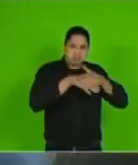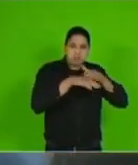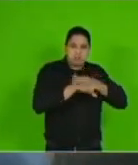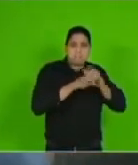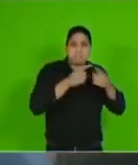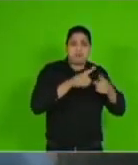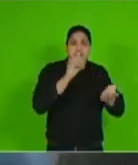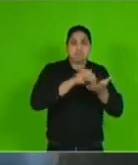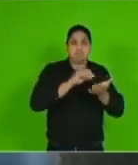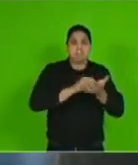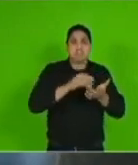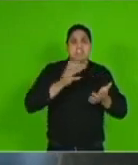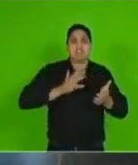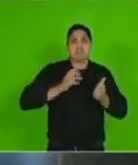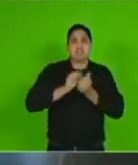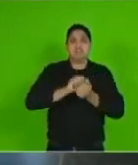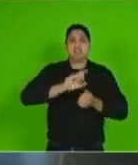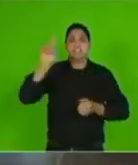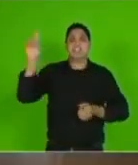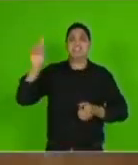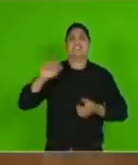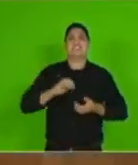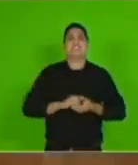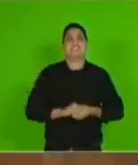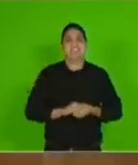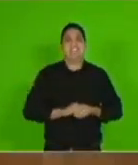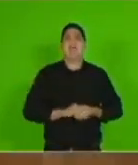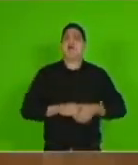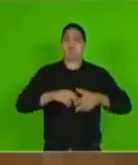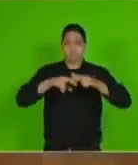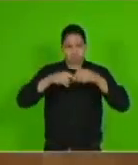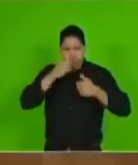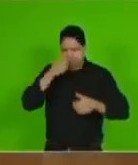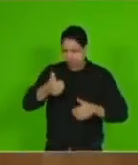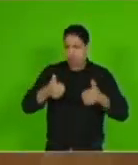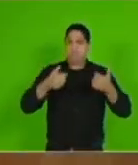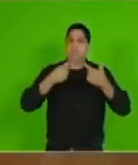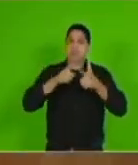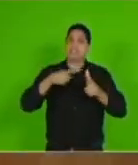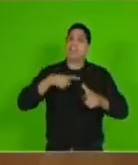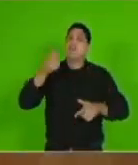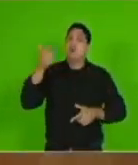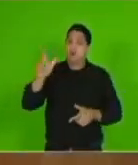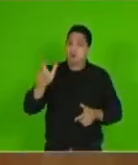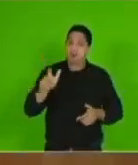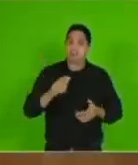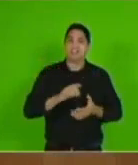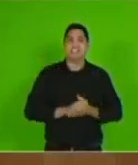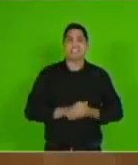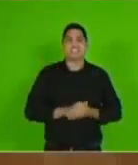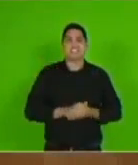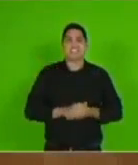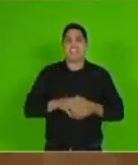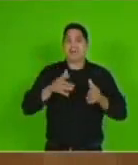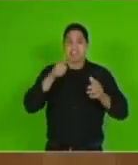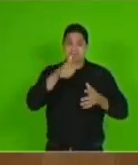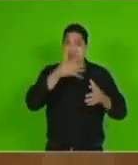21, says, so is he who lays up treasure for himself and is not rich towards God.